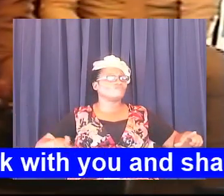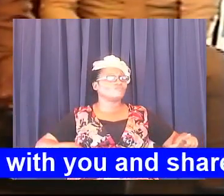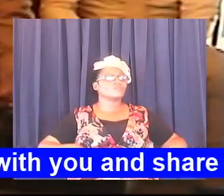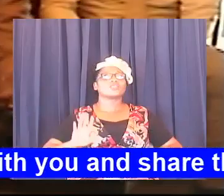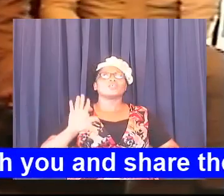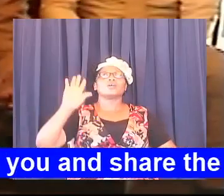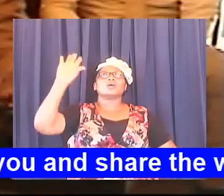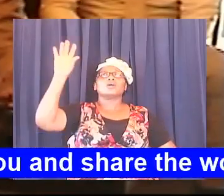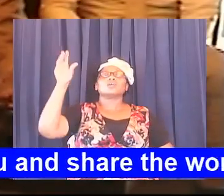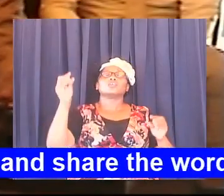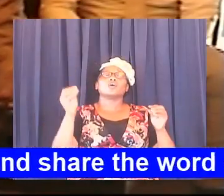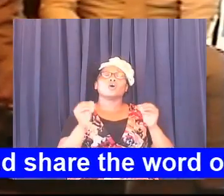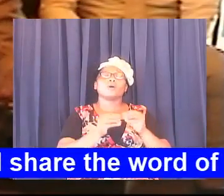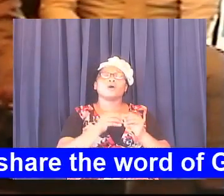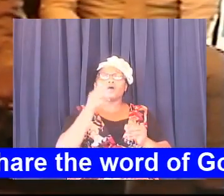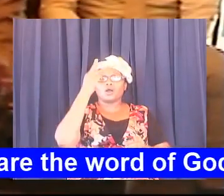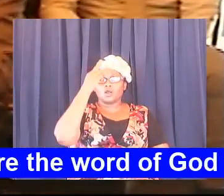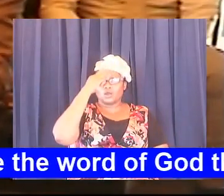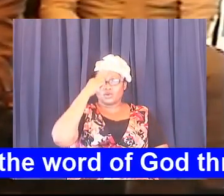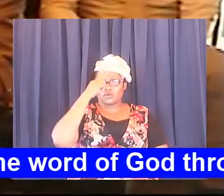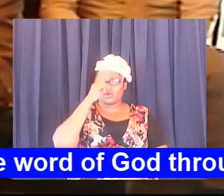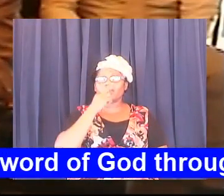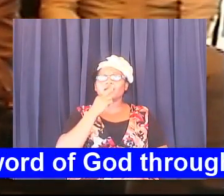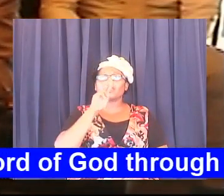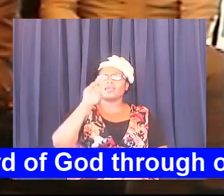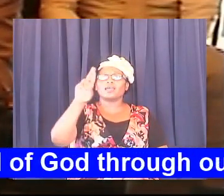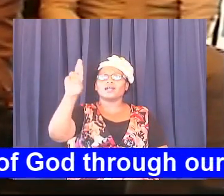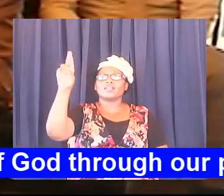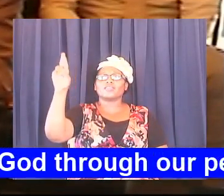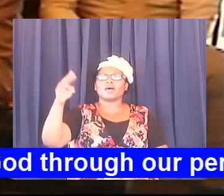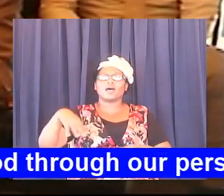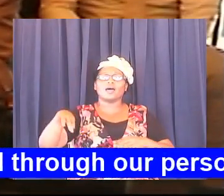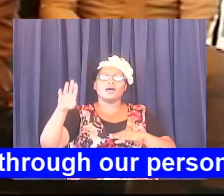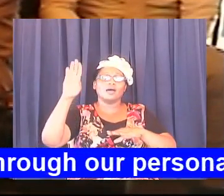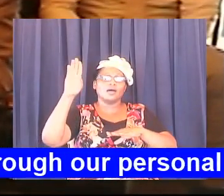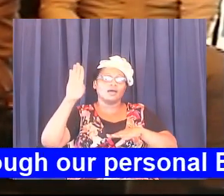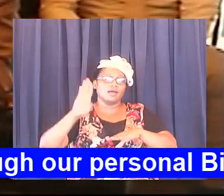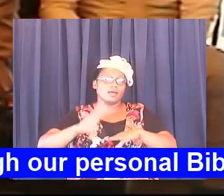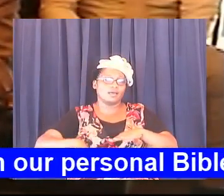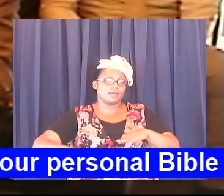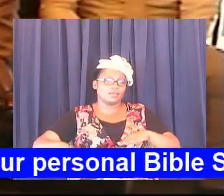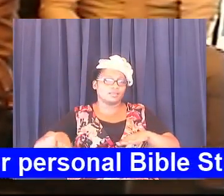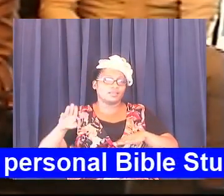Jesus. Thank you, you're Jesus. More real hey,